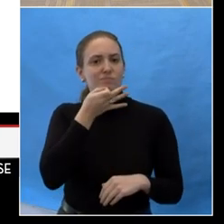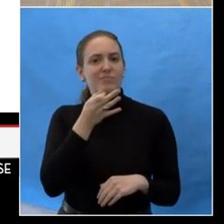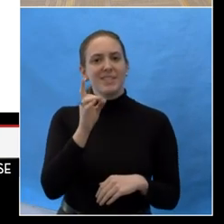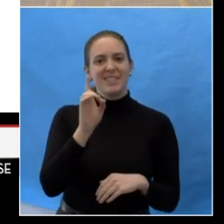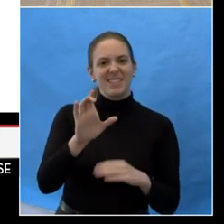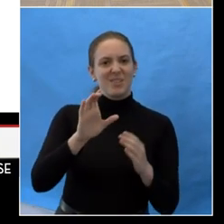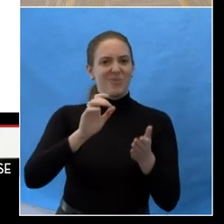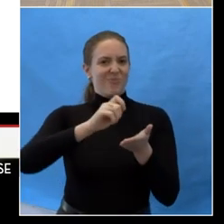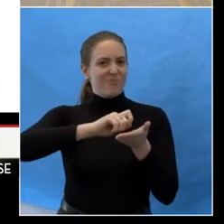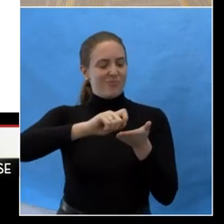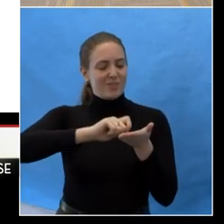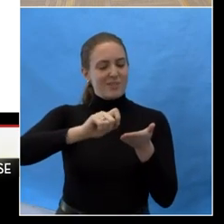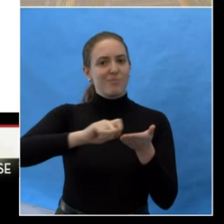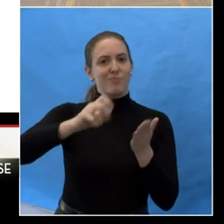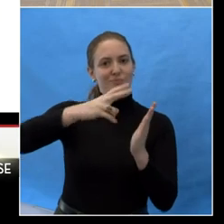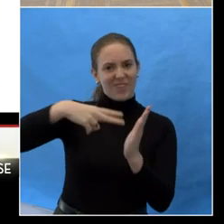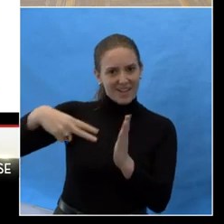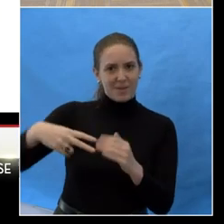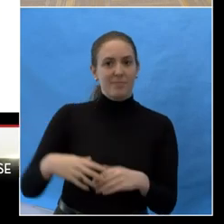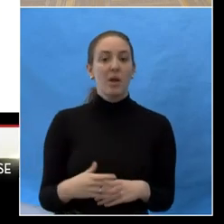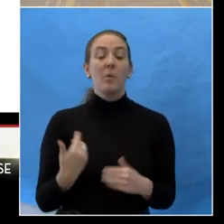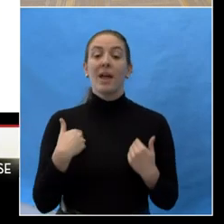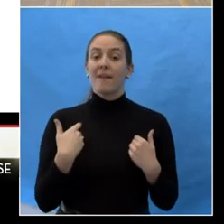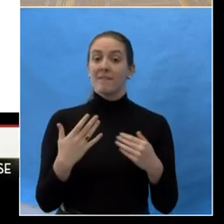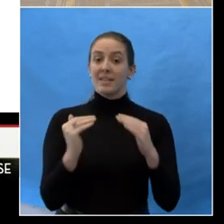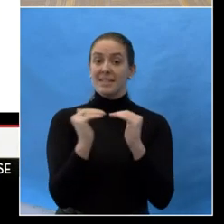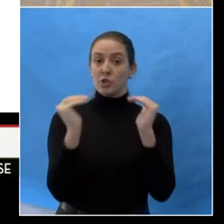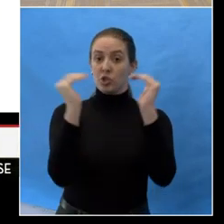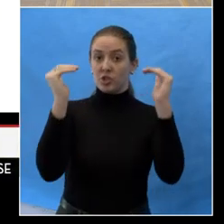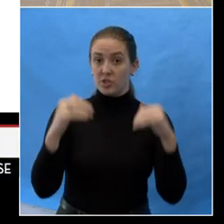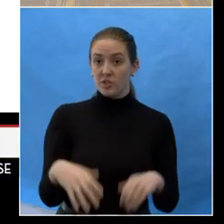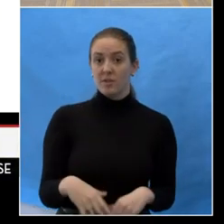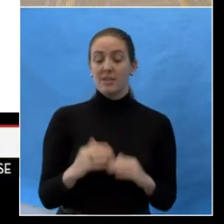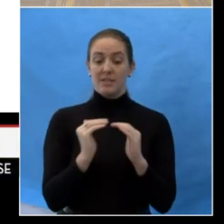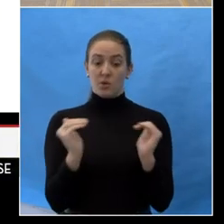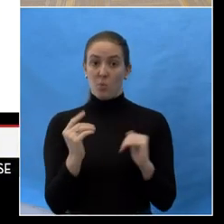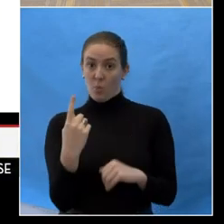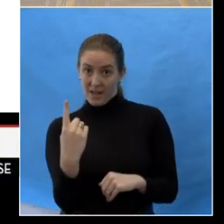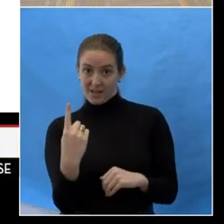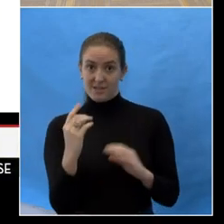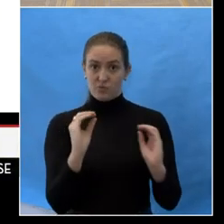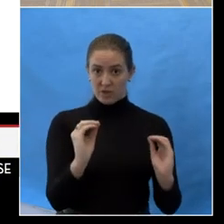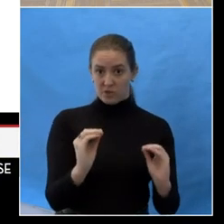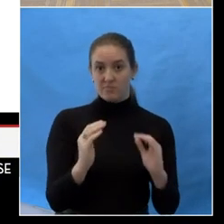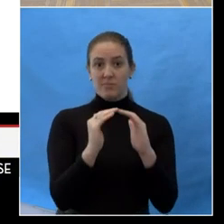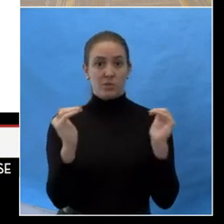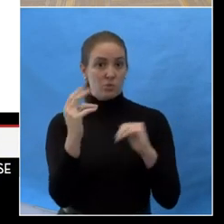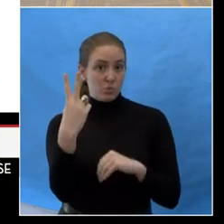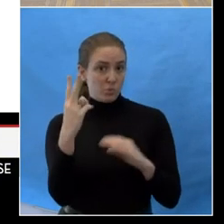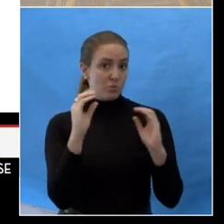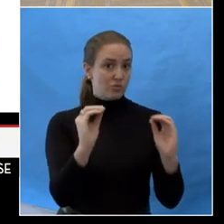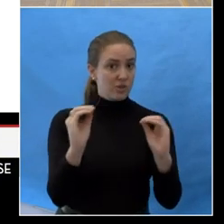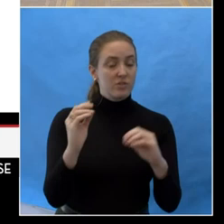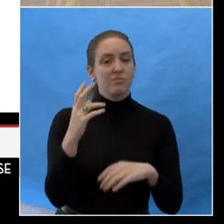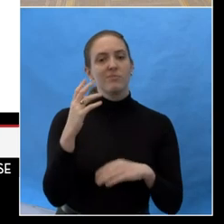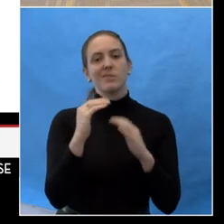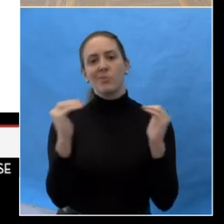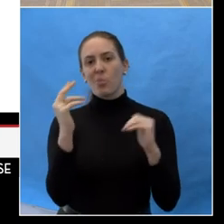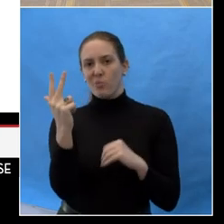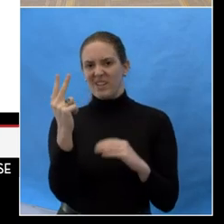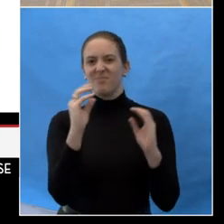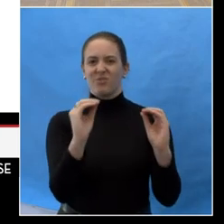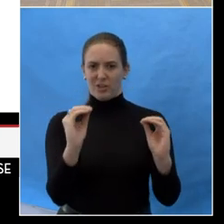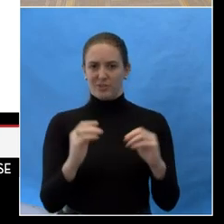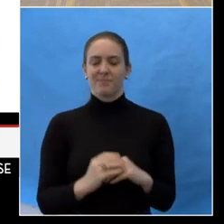to support and improve Tier 1, Tier 2, and Tier 3 instruction. Next slide, please. The